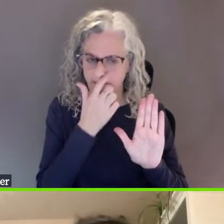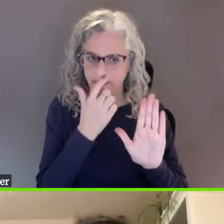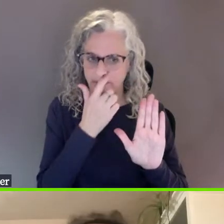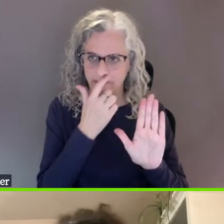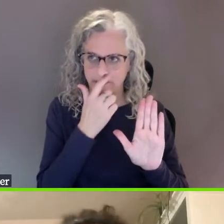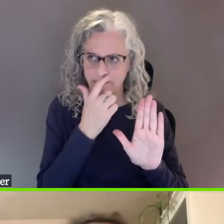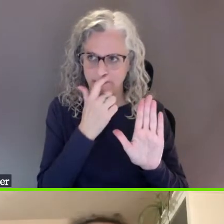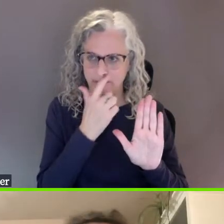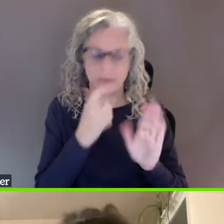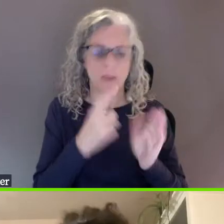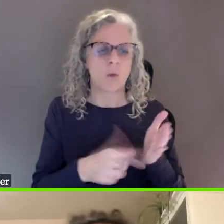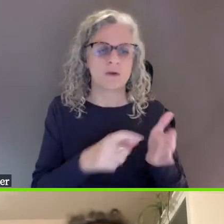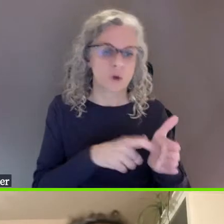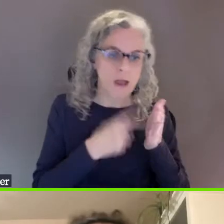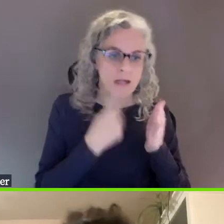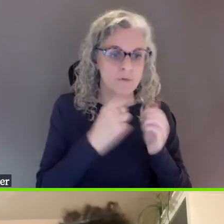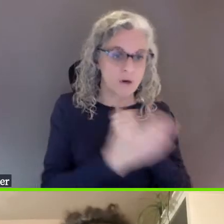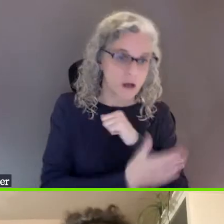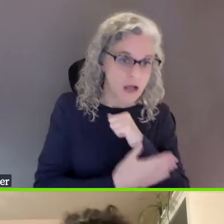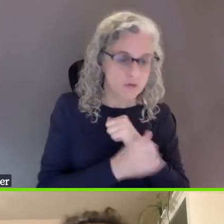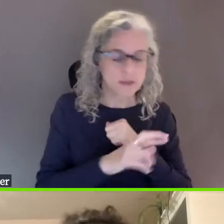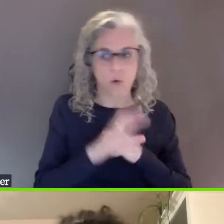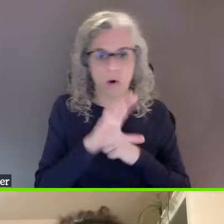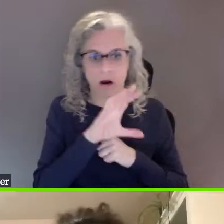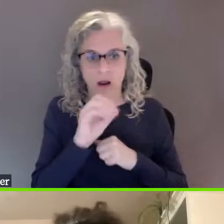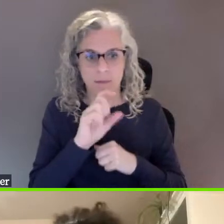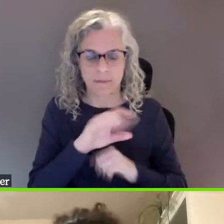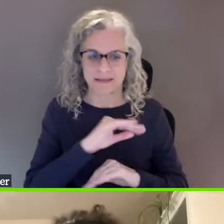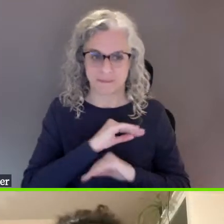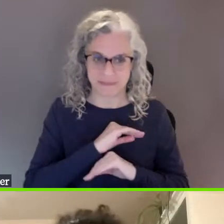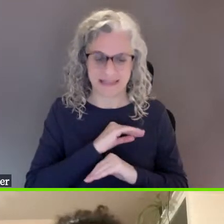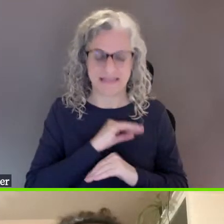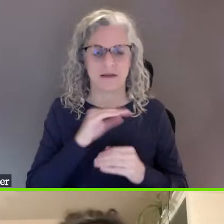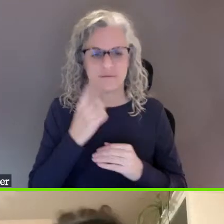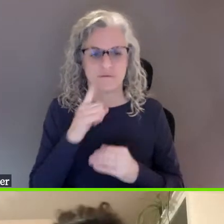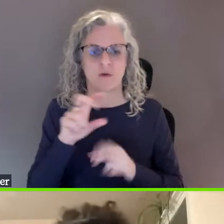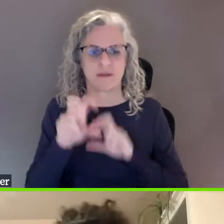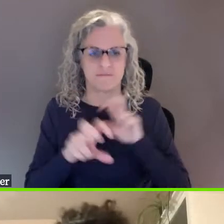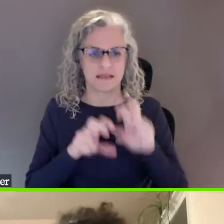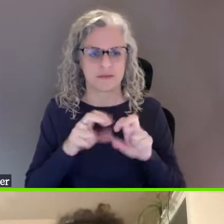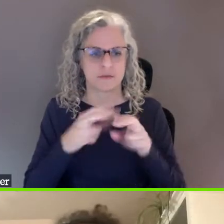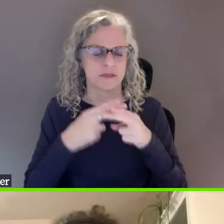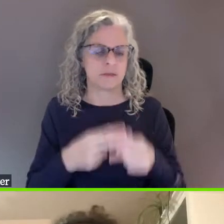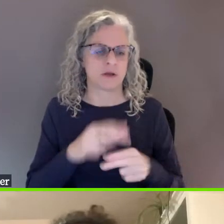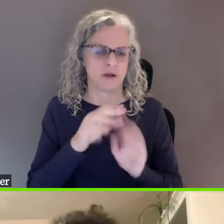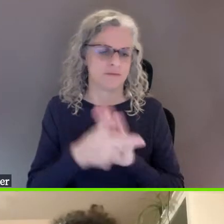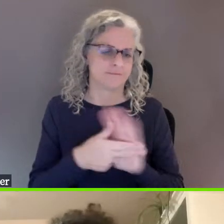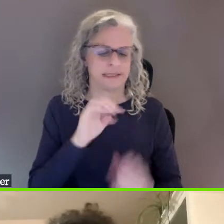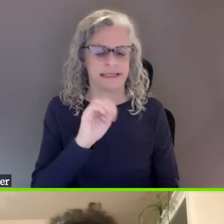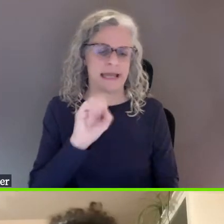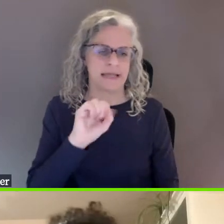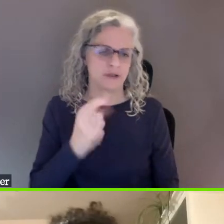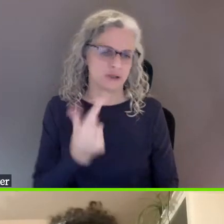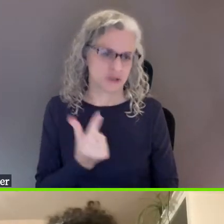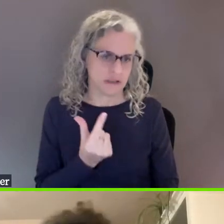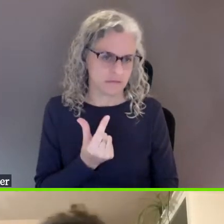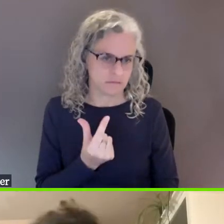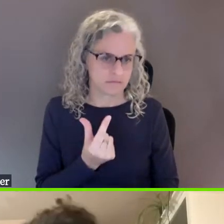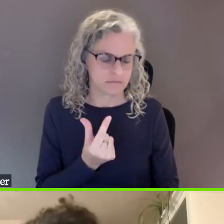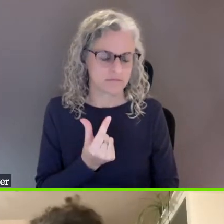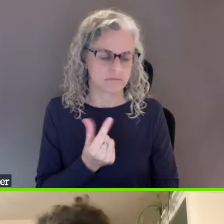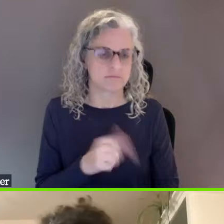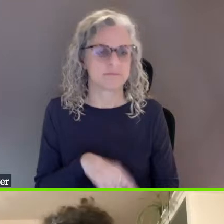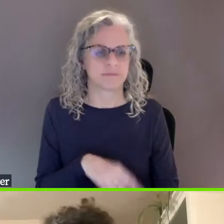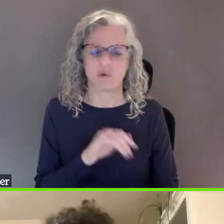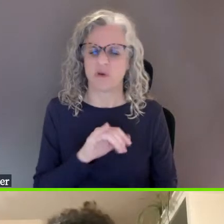a country or a company has to meet in order for that investment to be considered an ESG investment. So that's where I would start